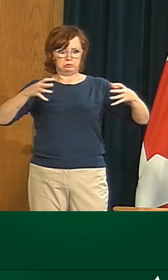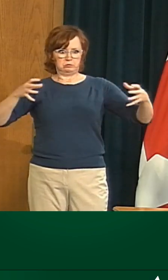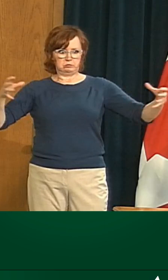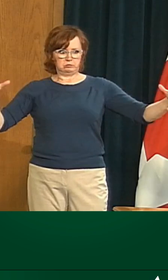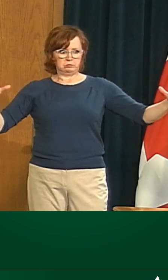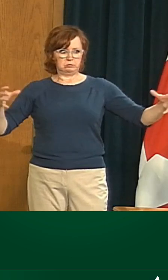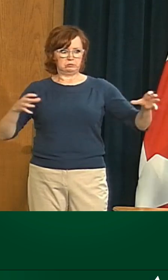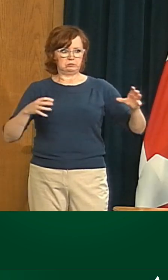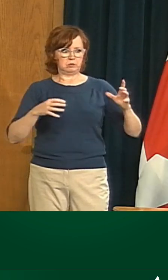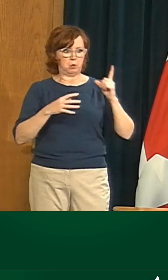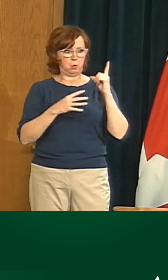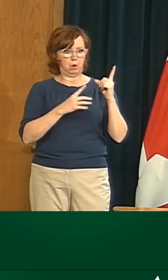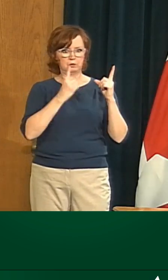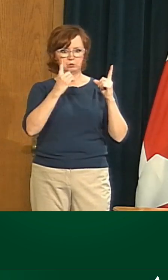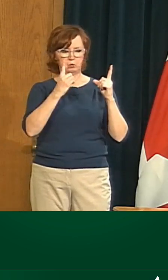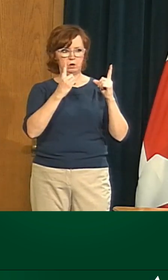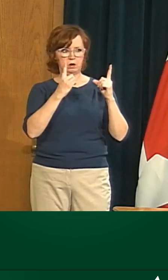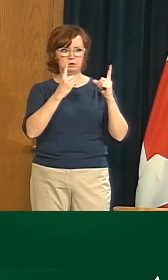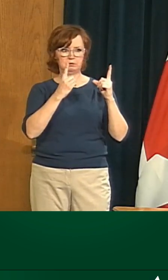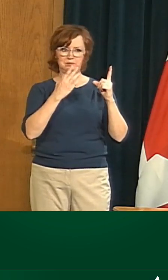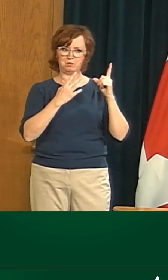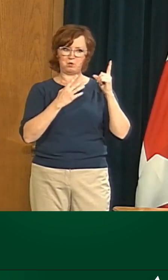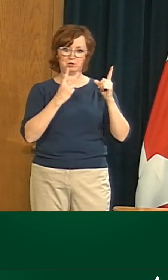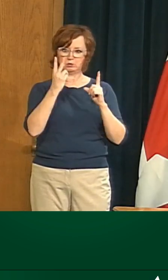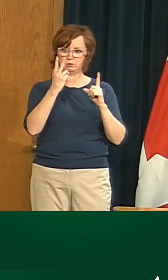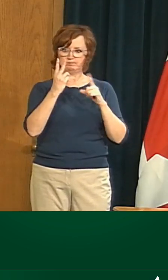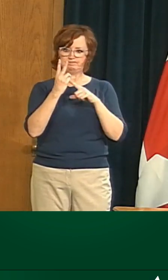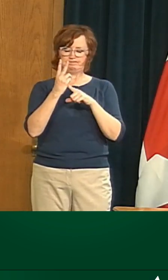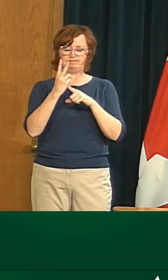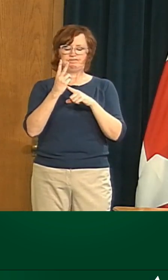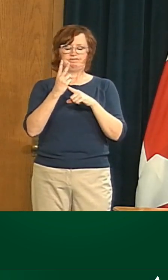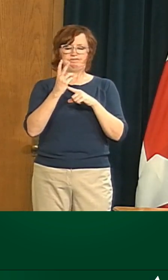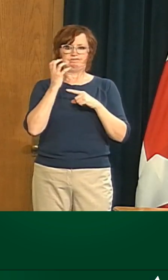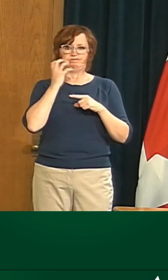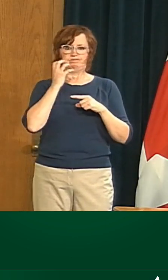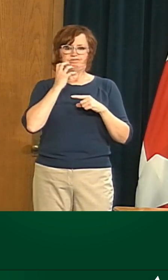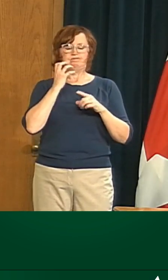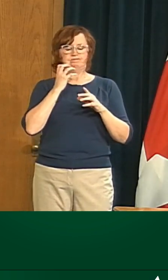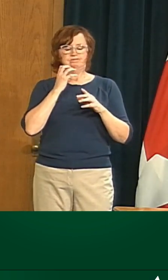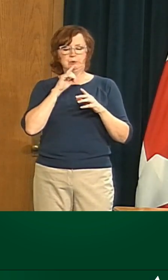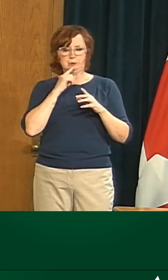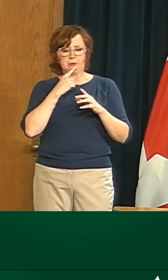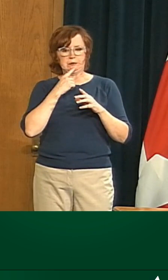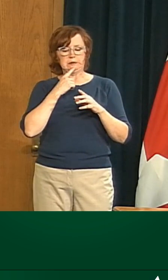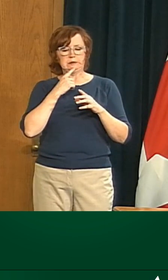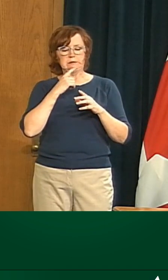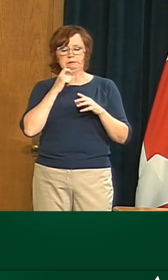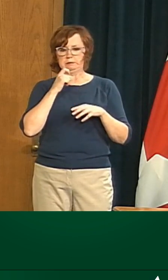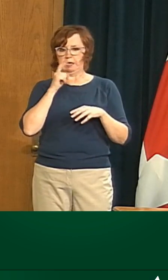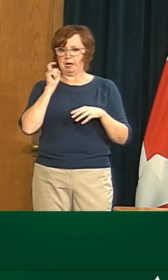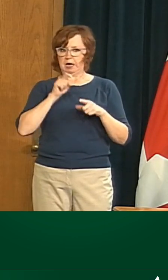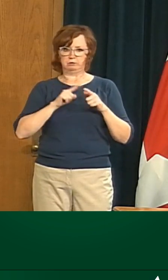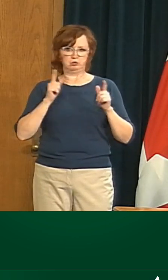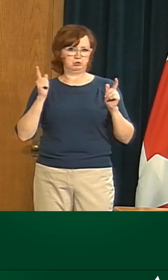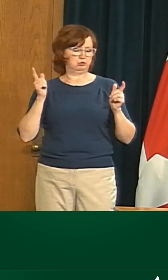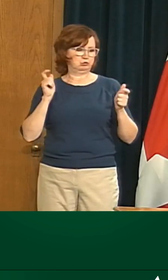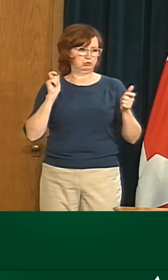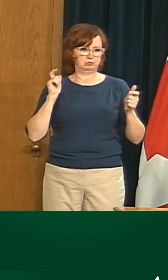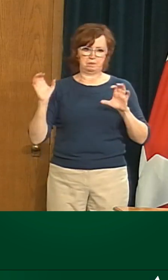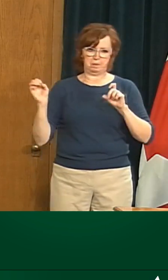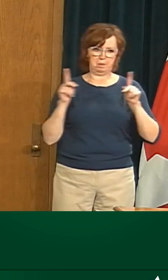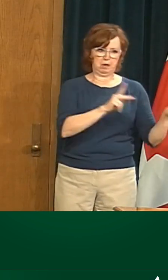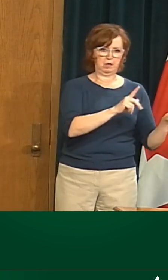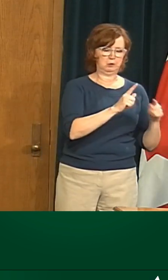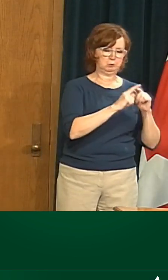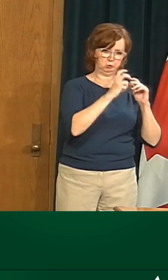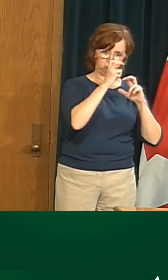try to see, is this happening because of certain exposure settings where we need to cone down on a bit more, or is there other